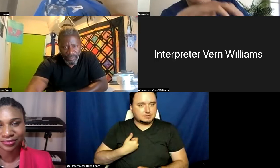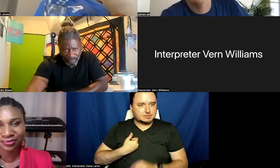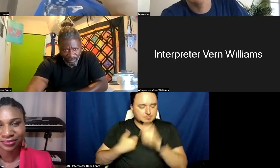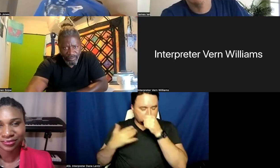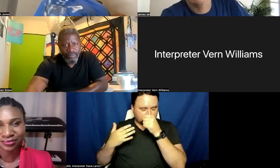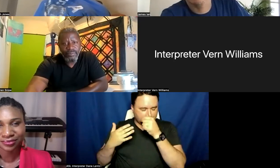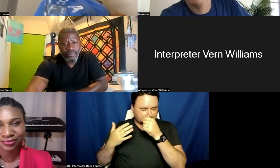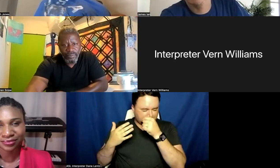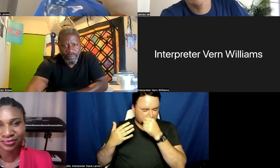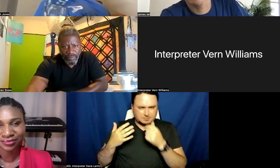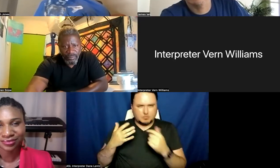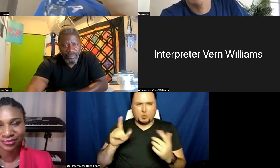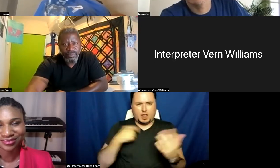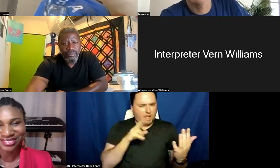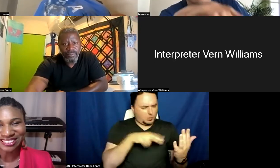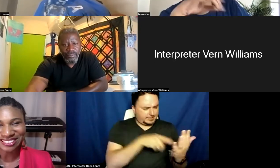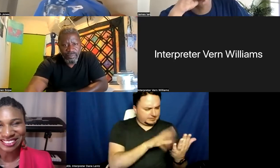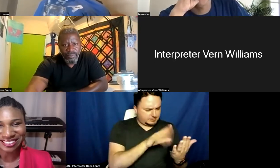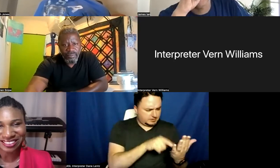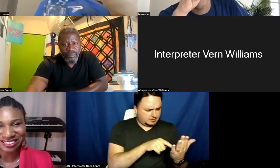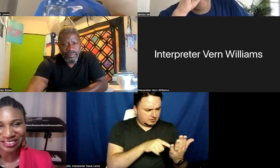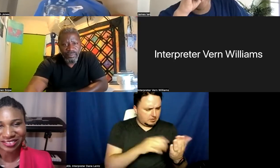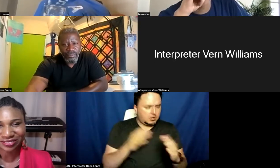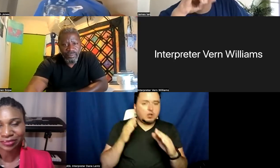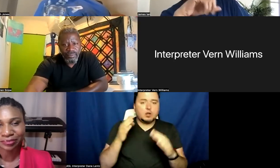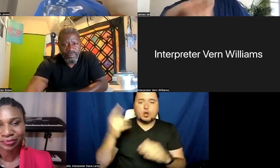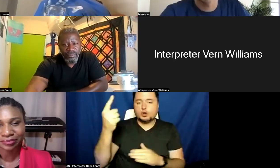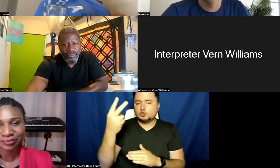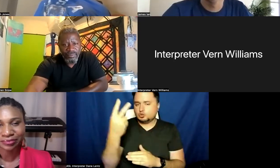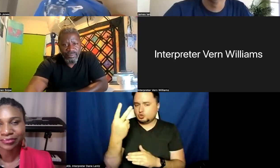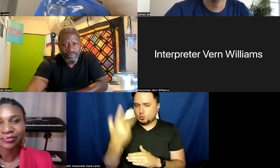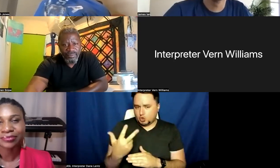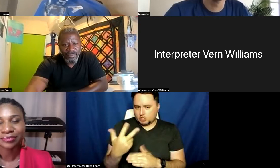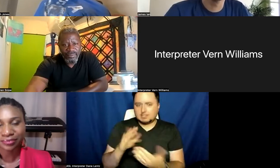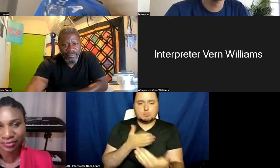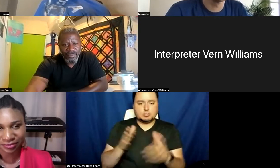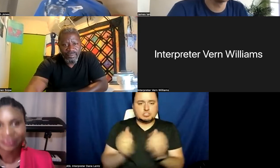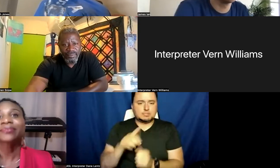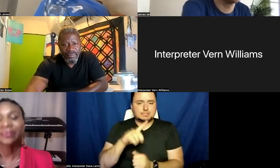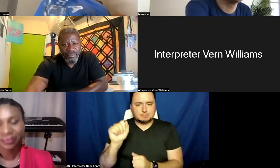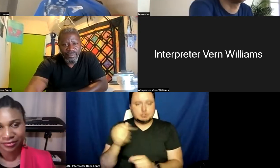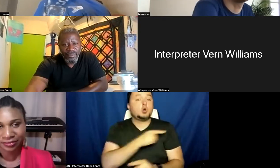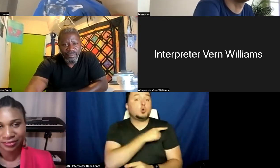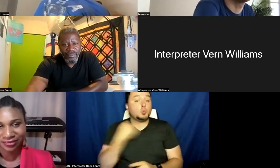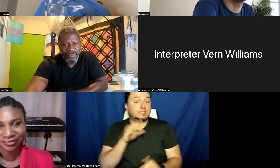Let's see, I'll read it. Let's say this. Over 2/3 of musicians with disabilities risk their health for a